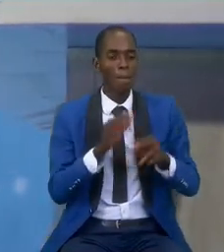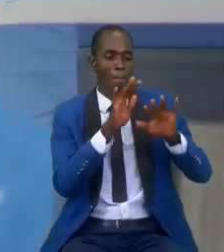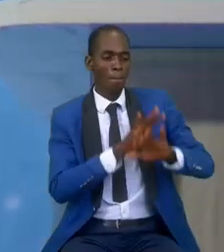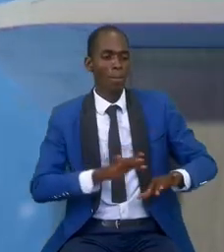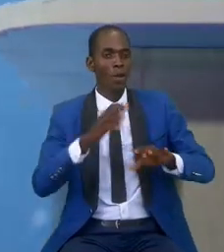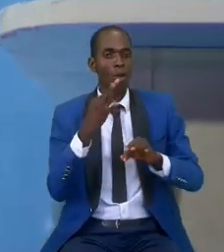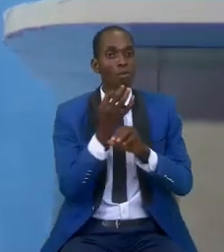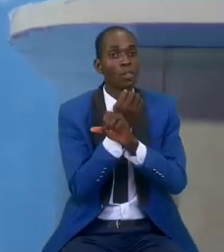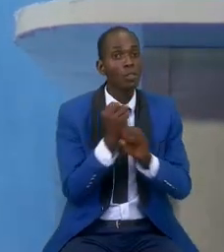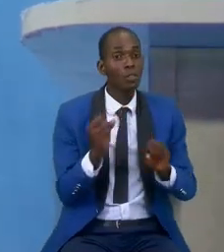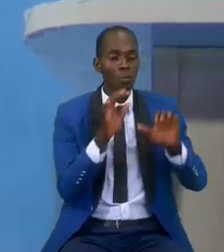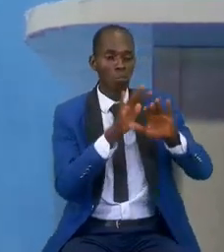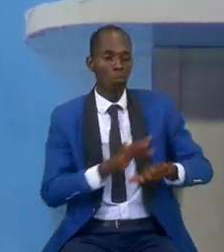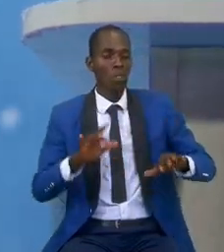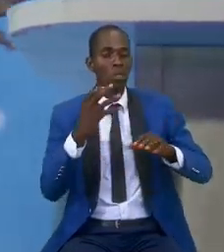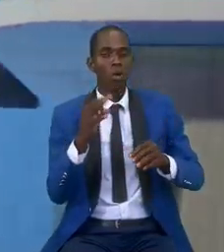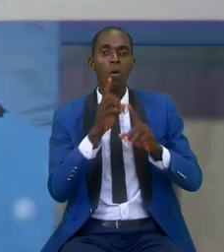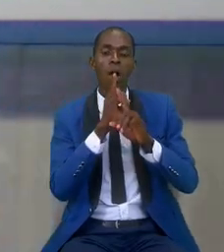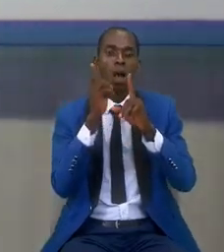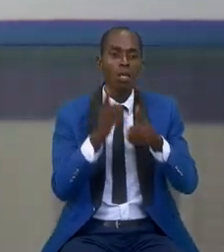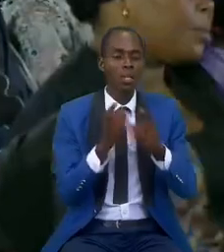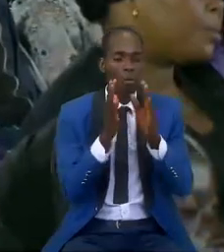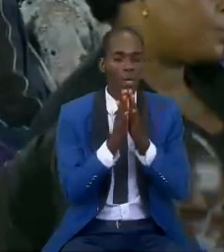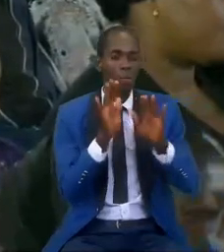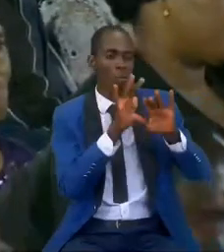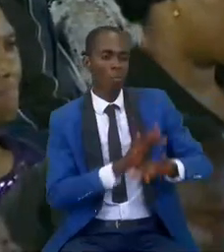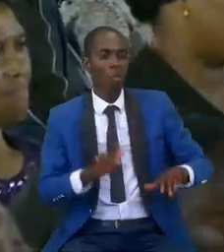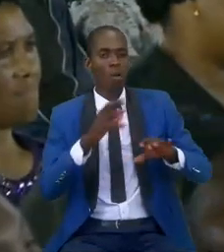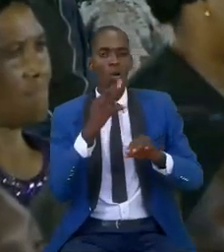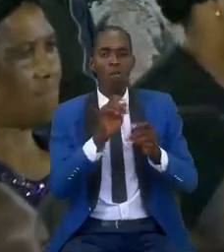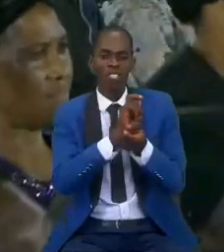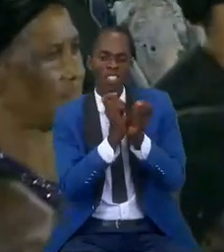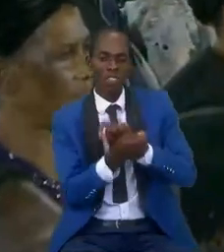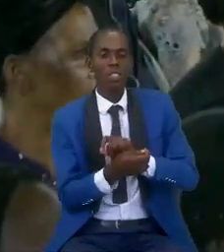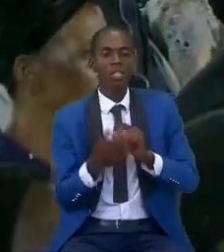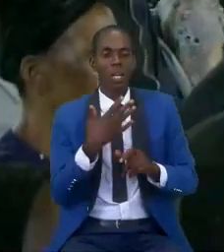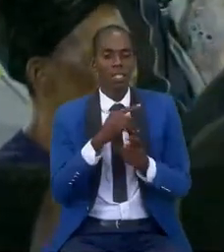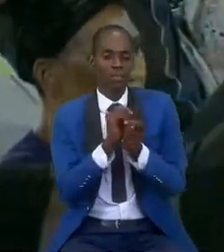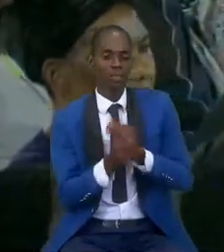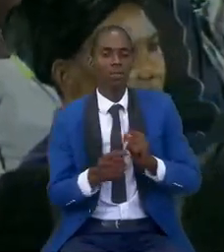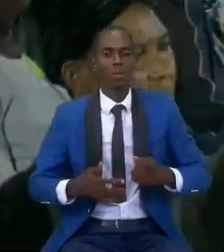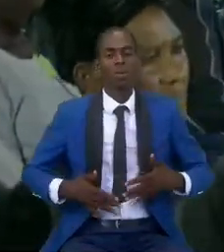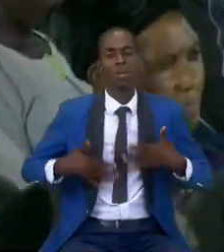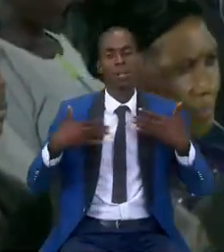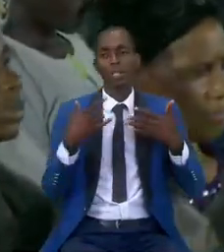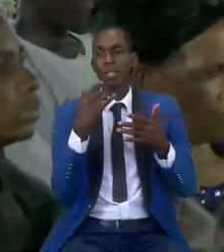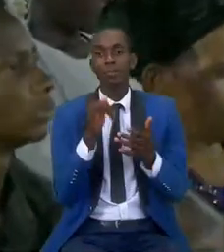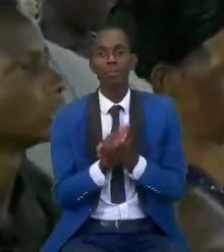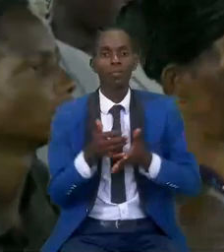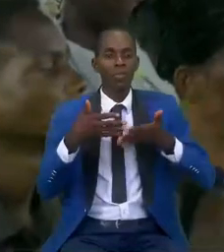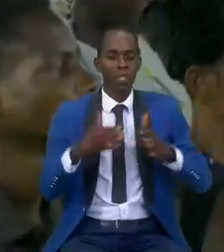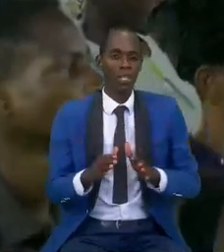a change and transformed life he says let him return unto the Lord and He will have